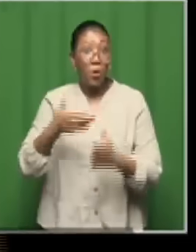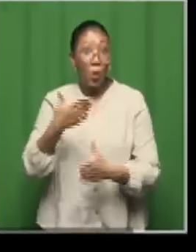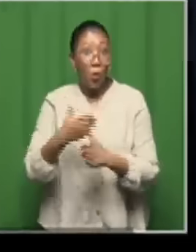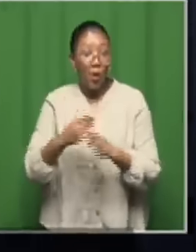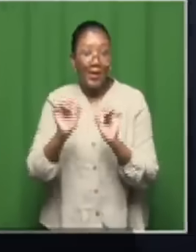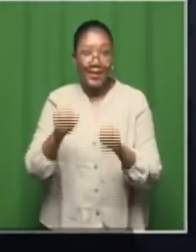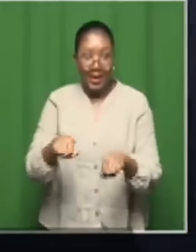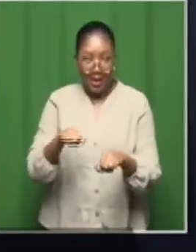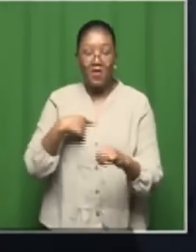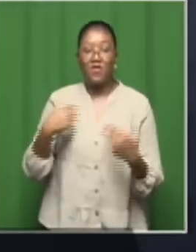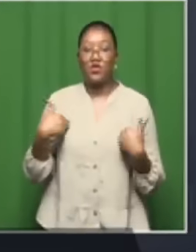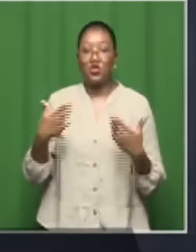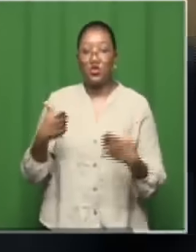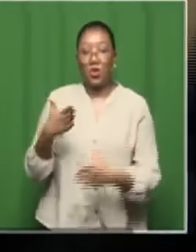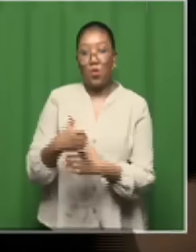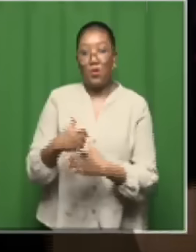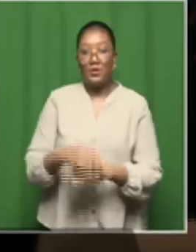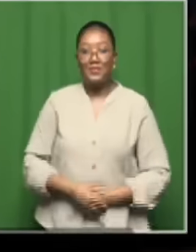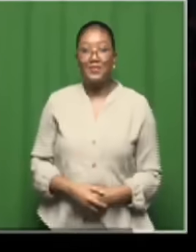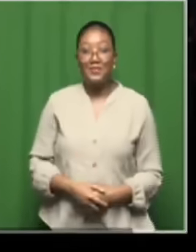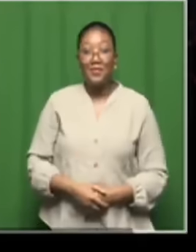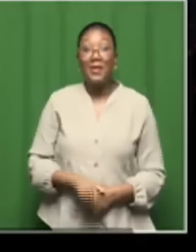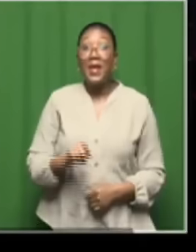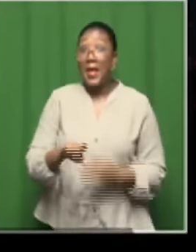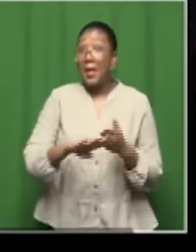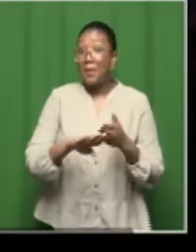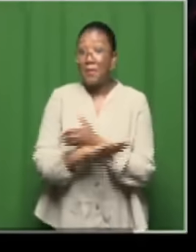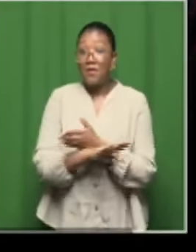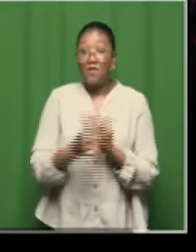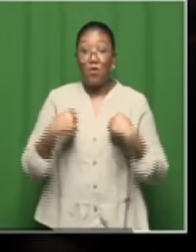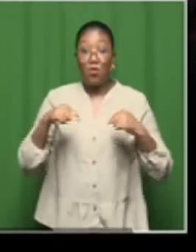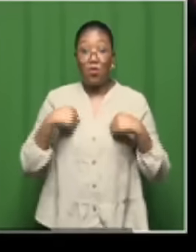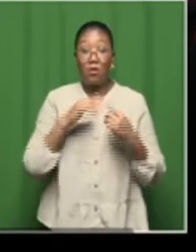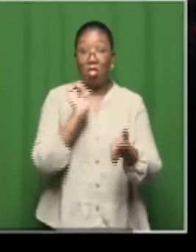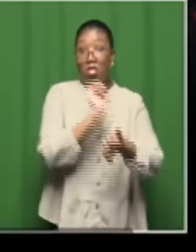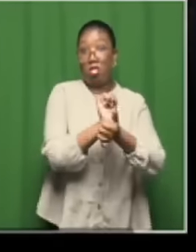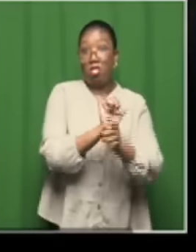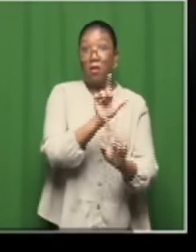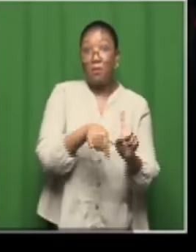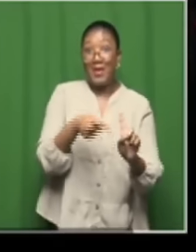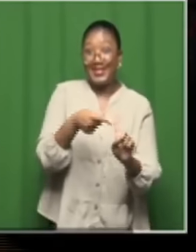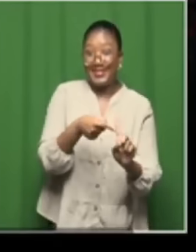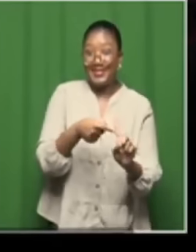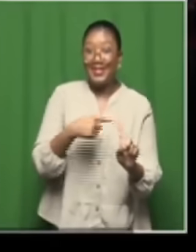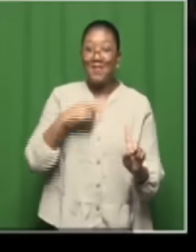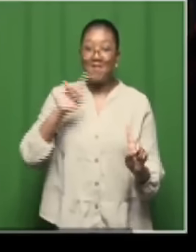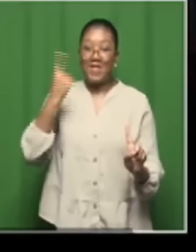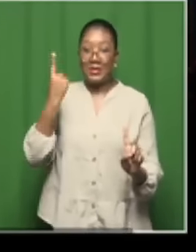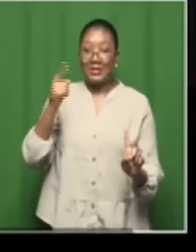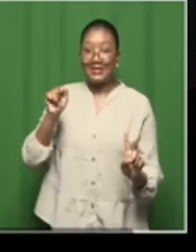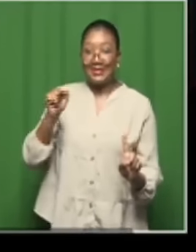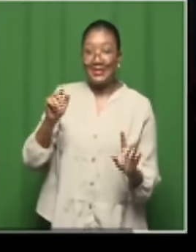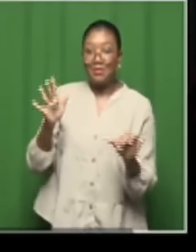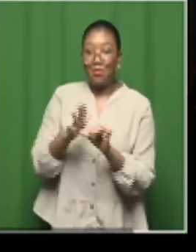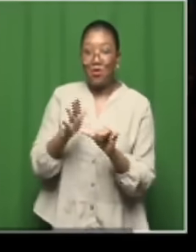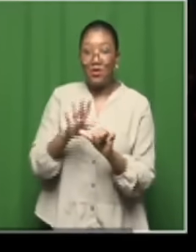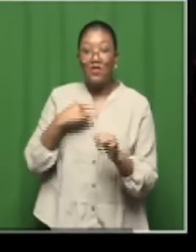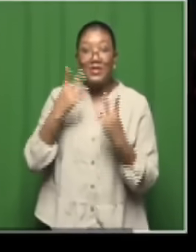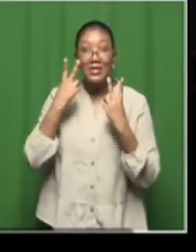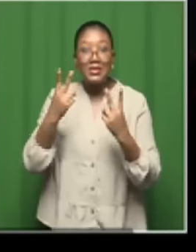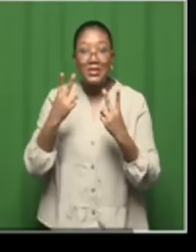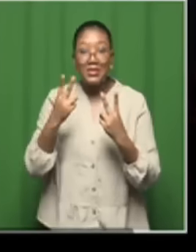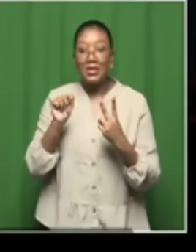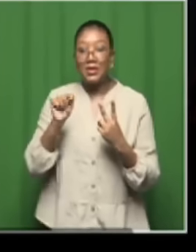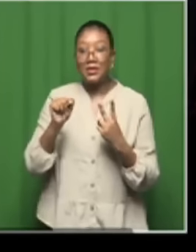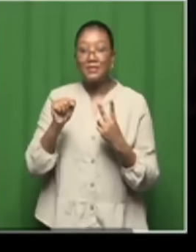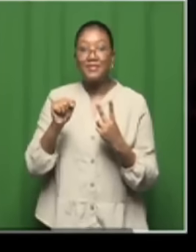Okay, what actually happens is before we attempt to execute an arrest, we need to calibrate the moving violation